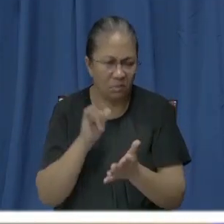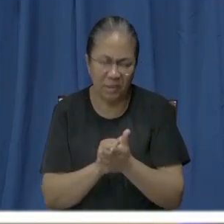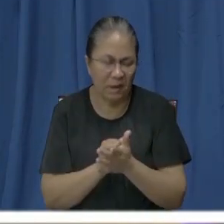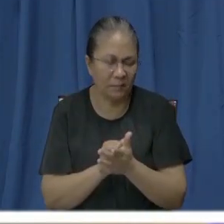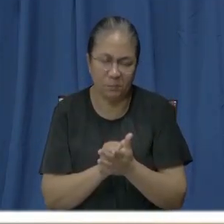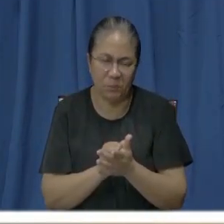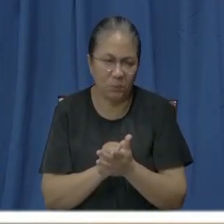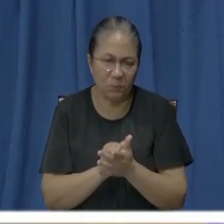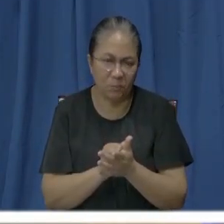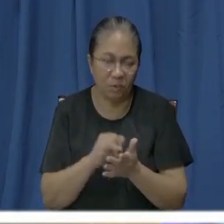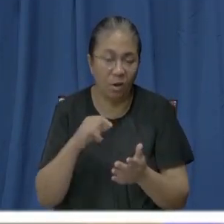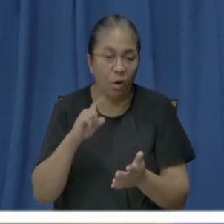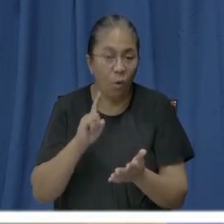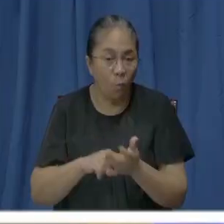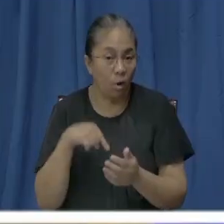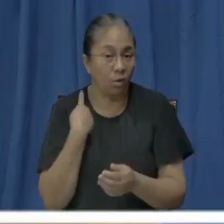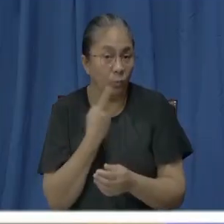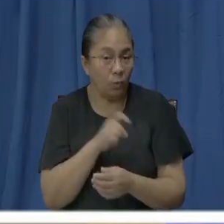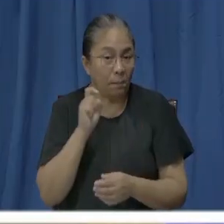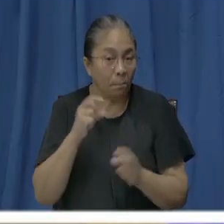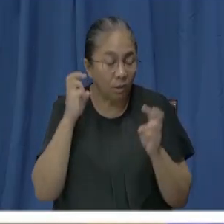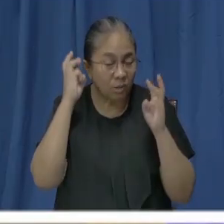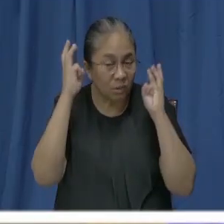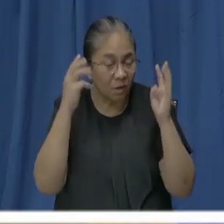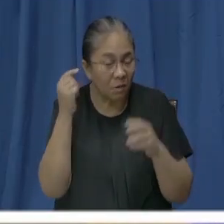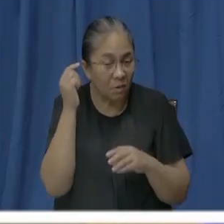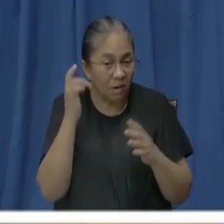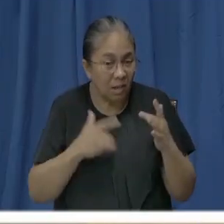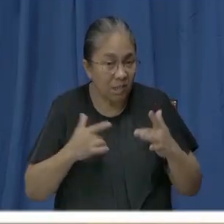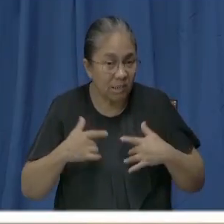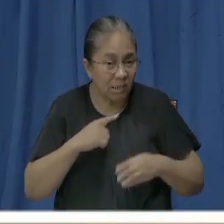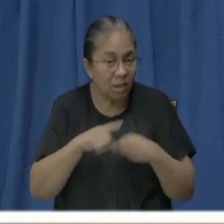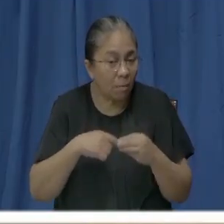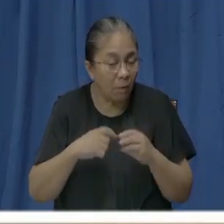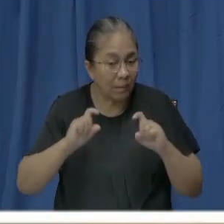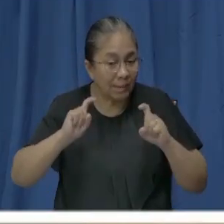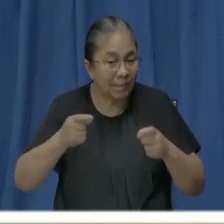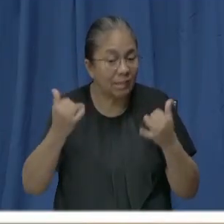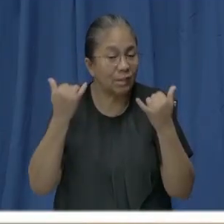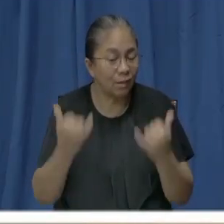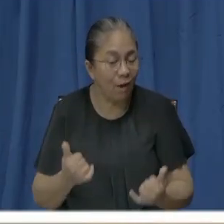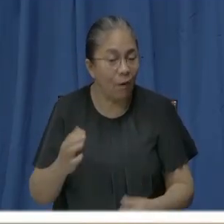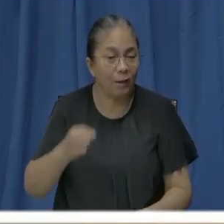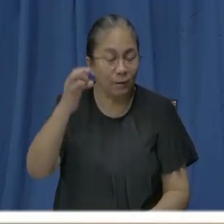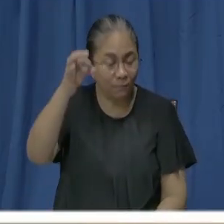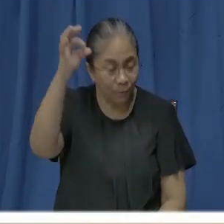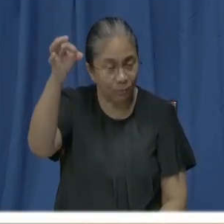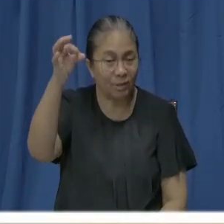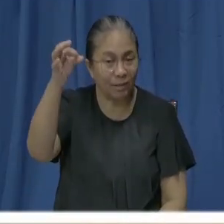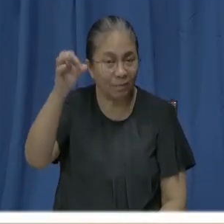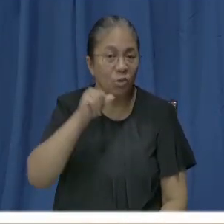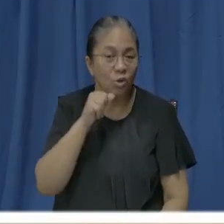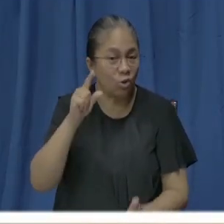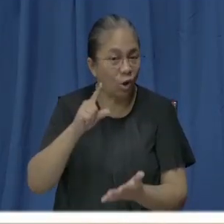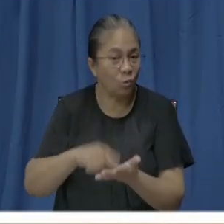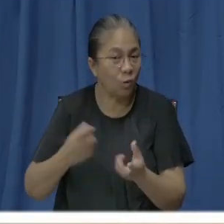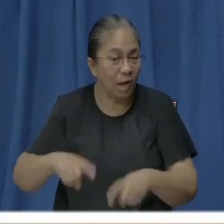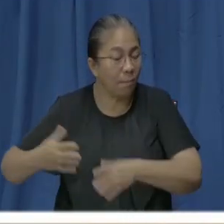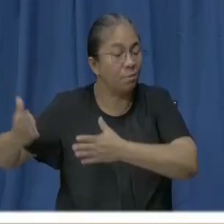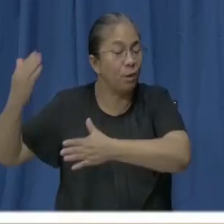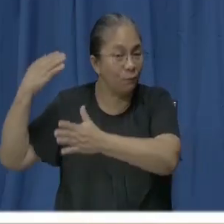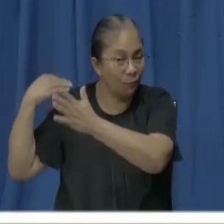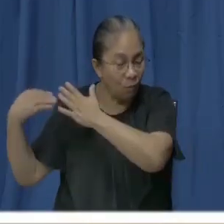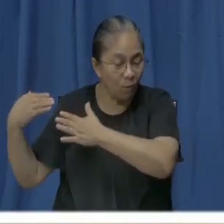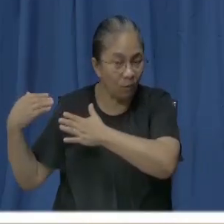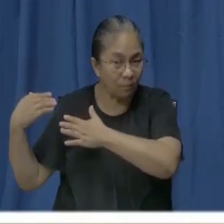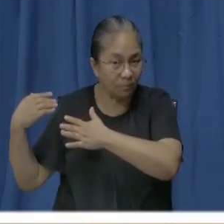us is the sins we do now and of the future. In our reading, we see Jesus